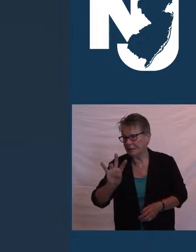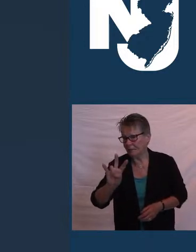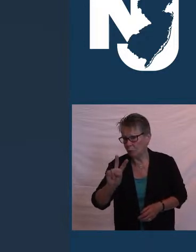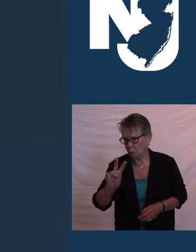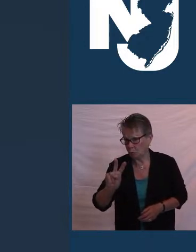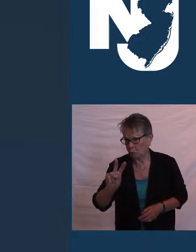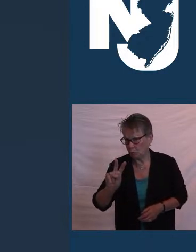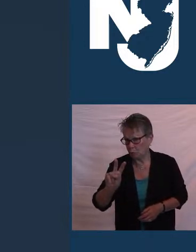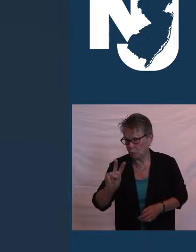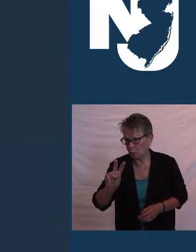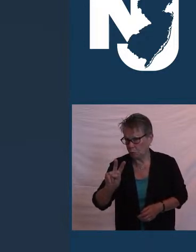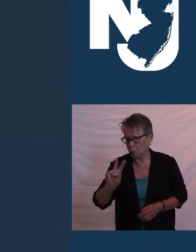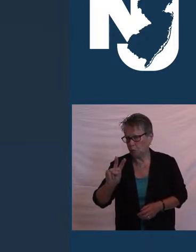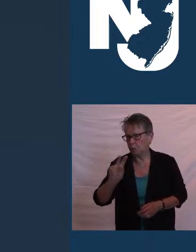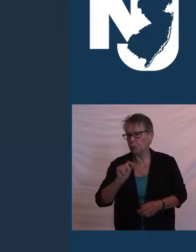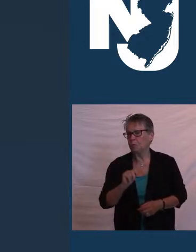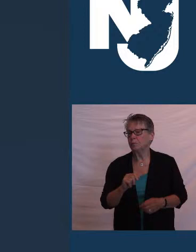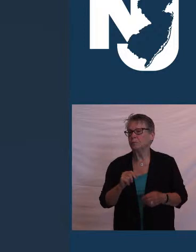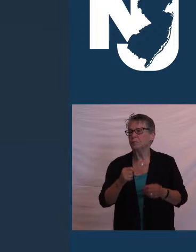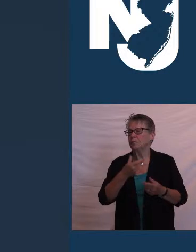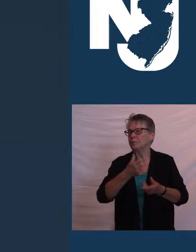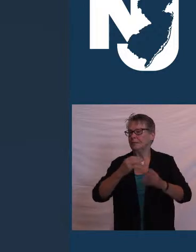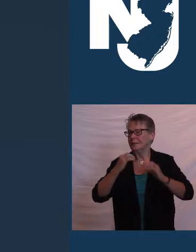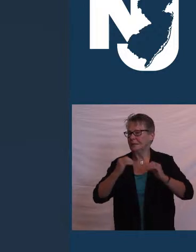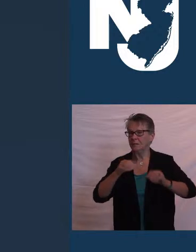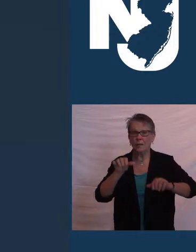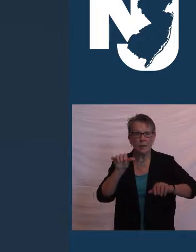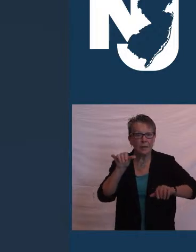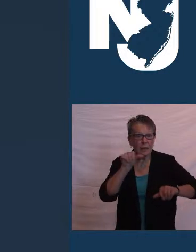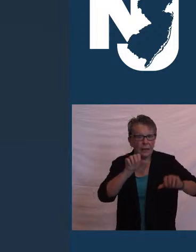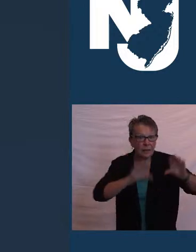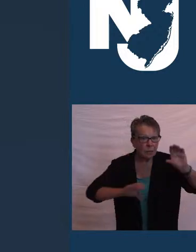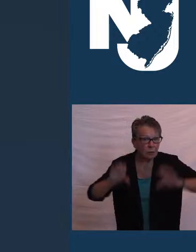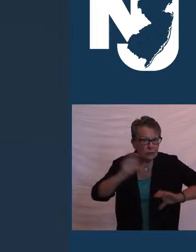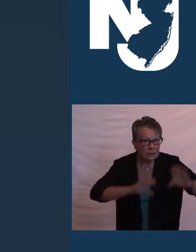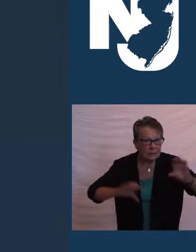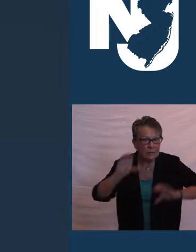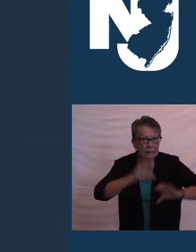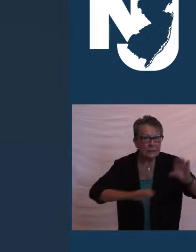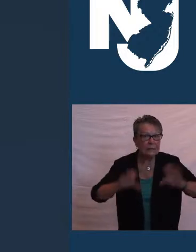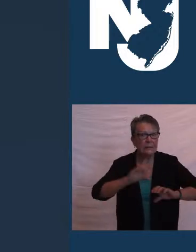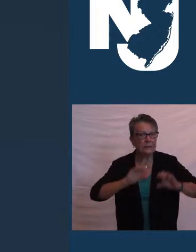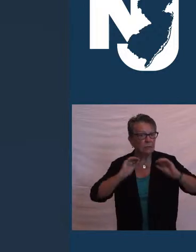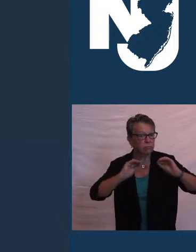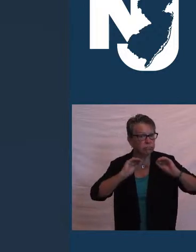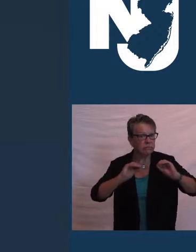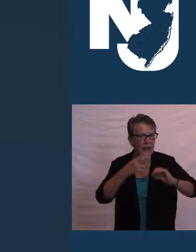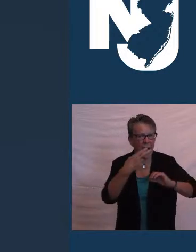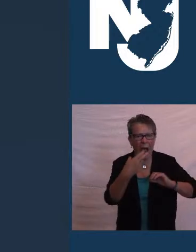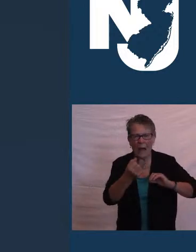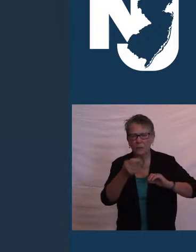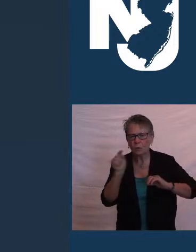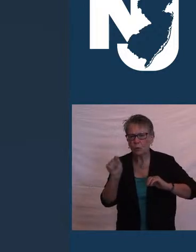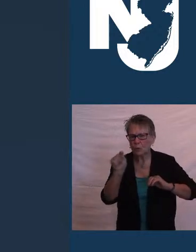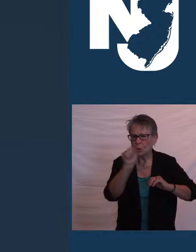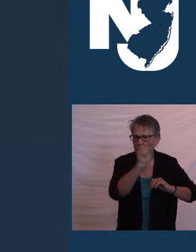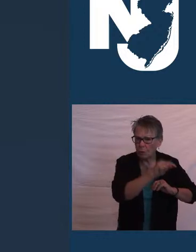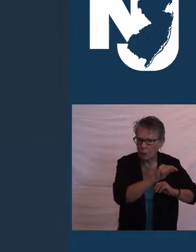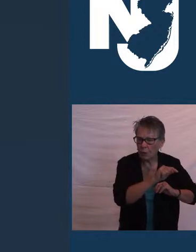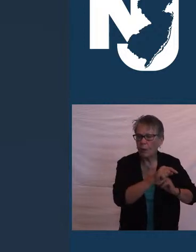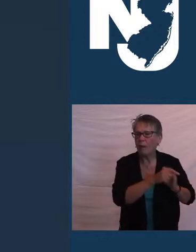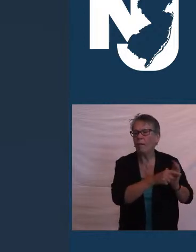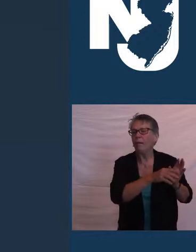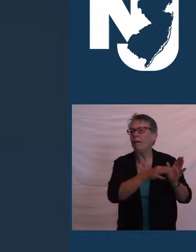chemistry at New Dorp High in New York City to practicing chemistry at the former Westwood Chemical Corporation in